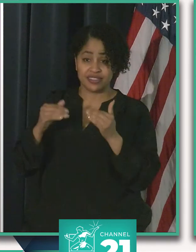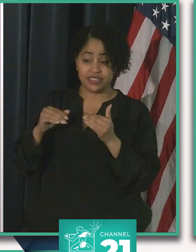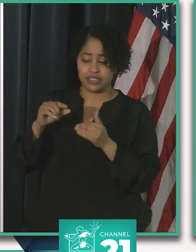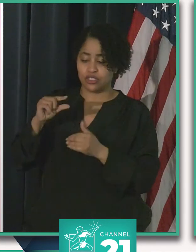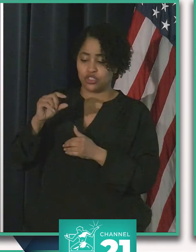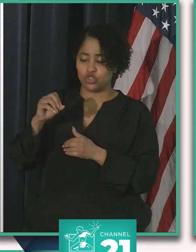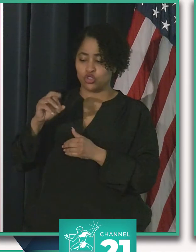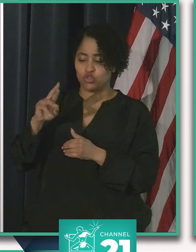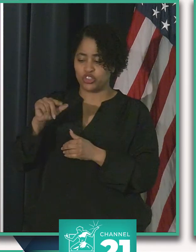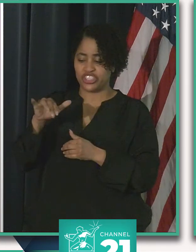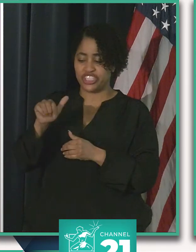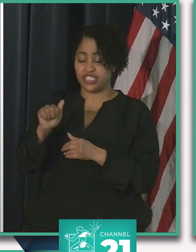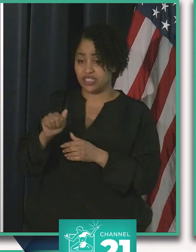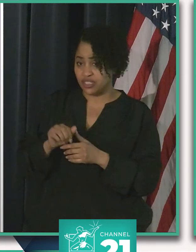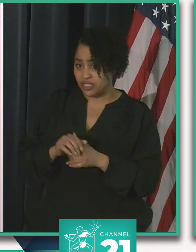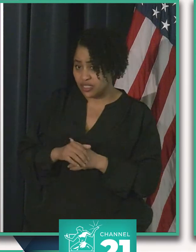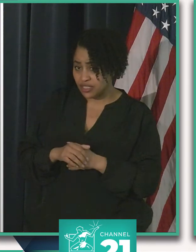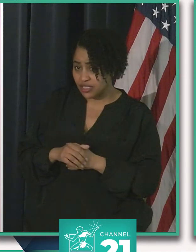Georgia?